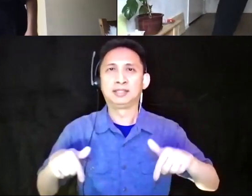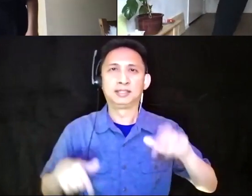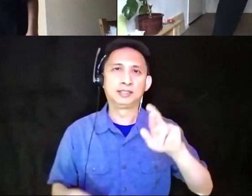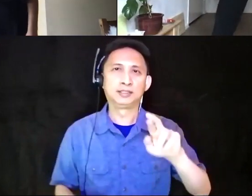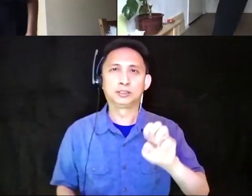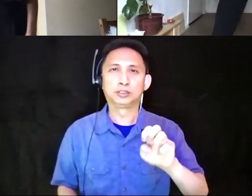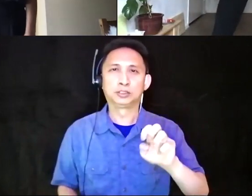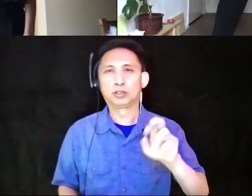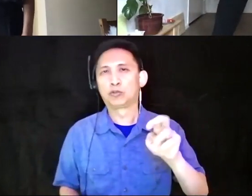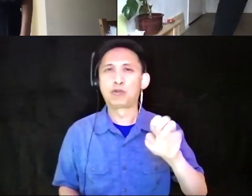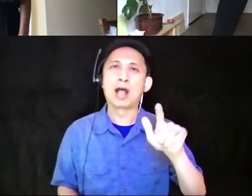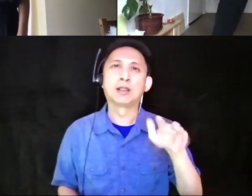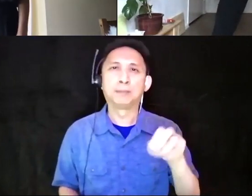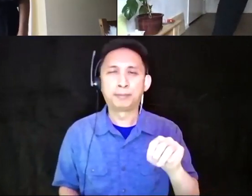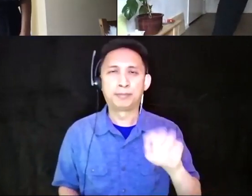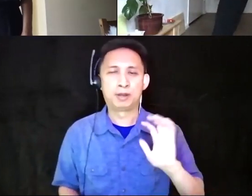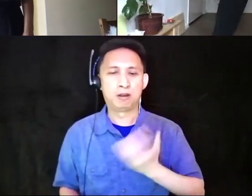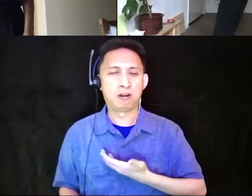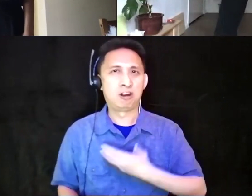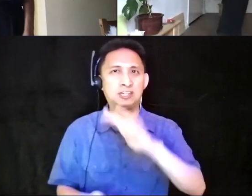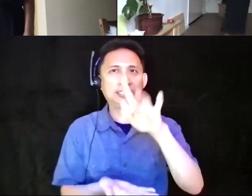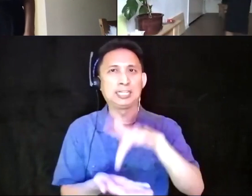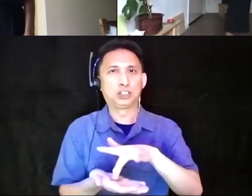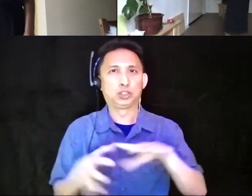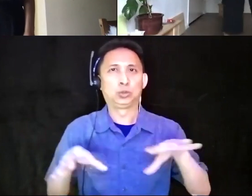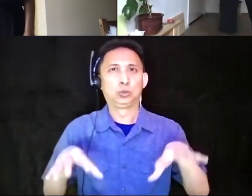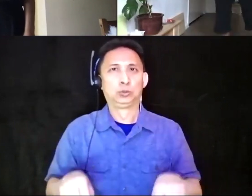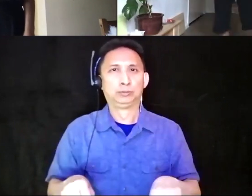your connection to earth.